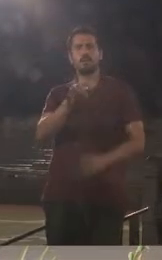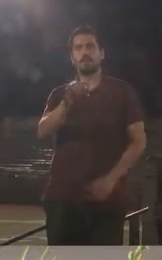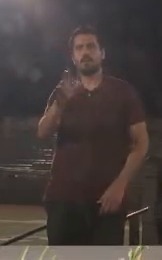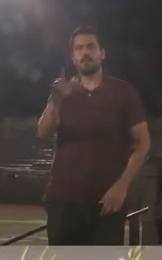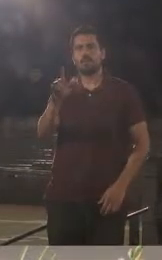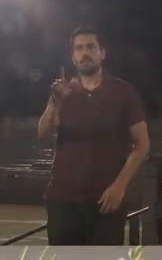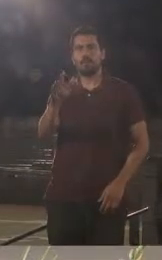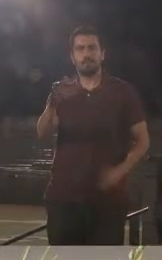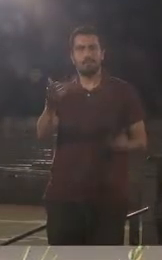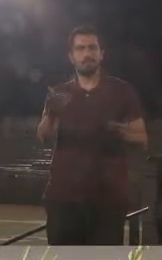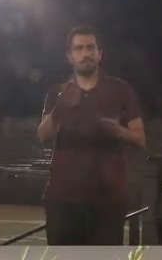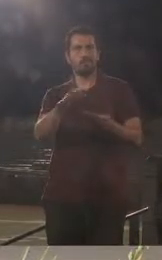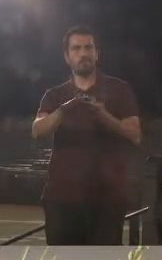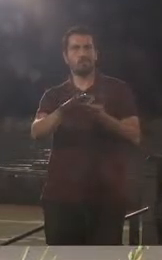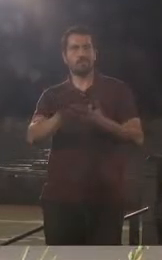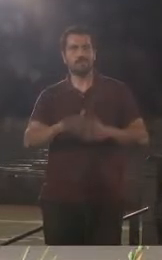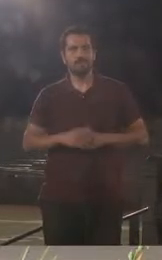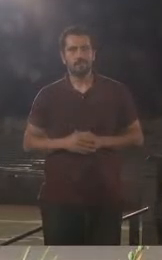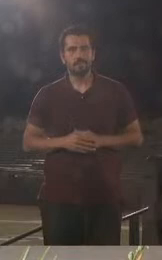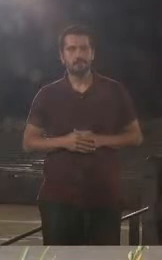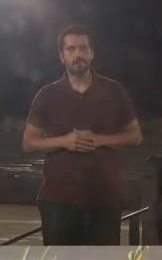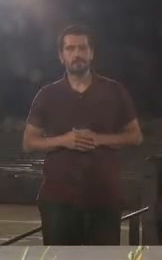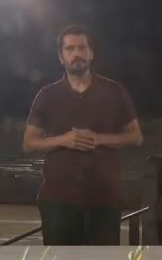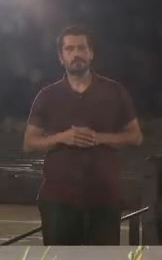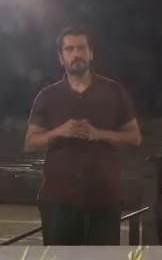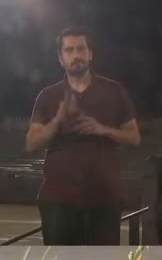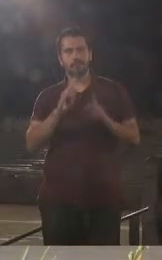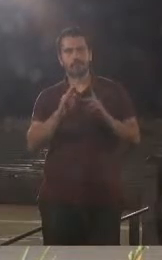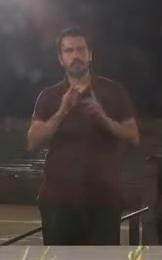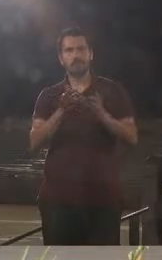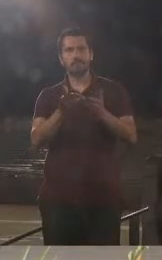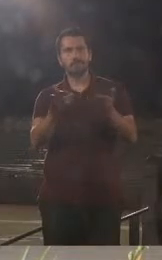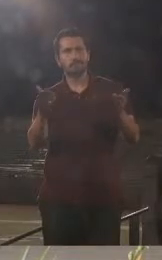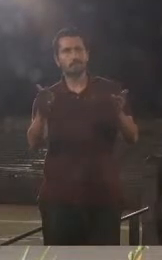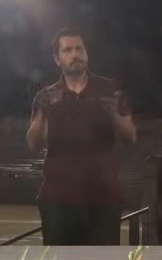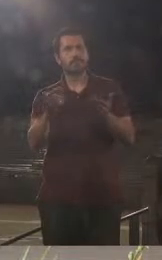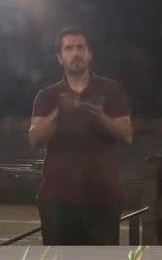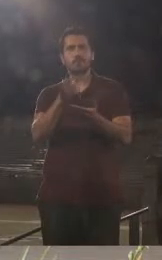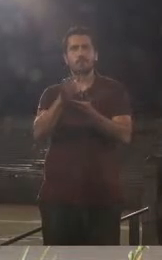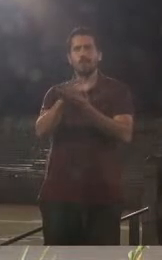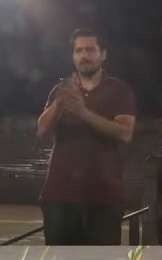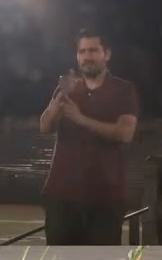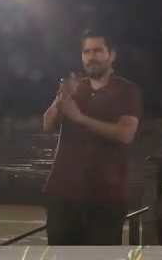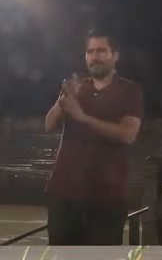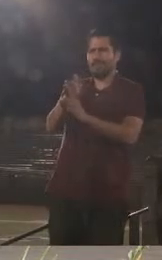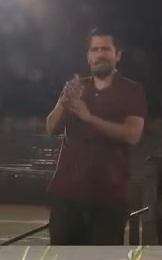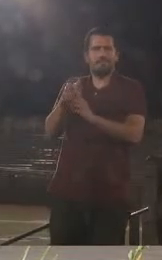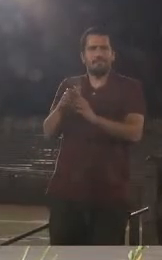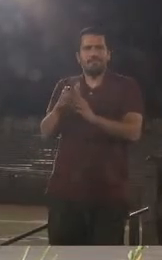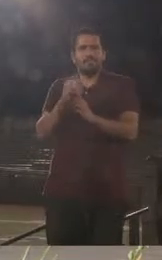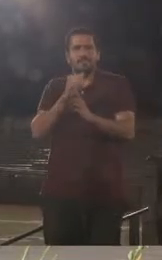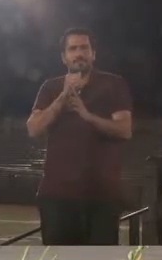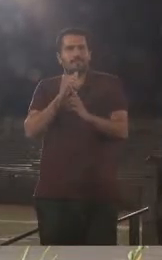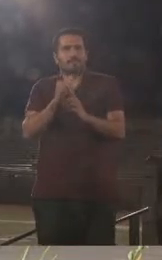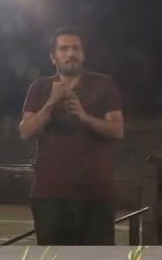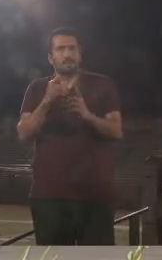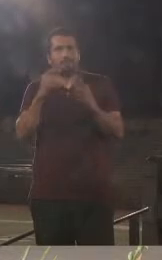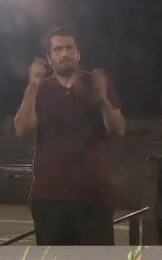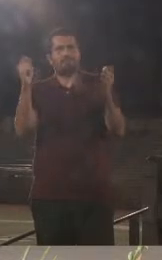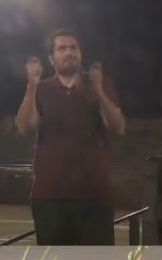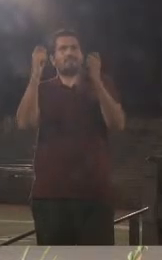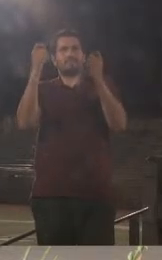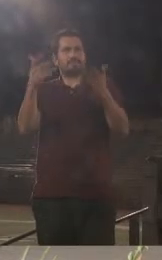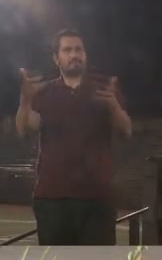School. Ladies and gentlemen, graduation is not just a time for